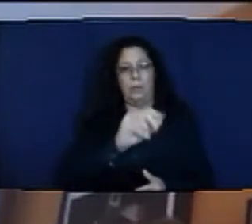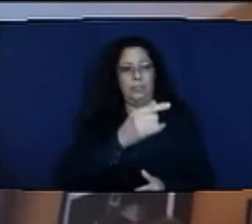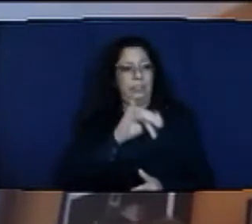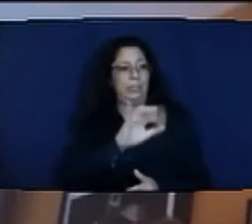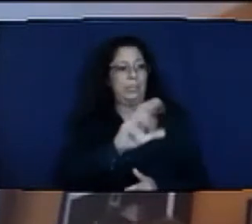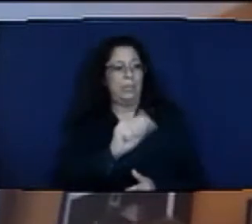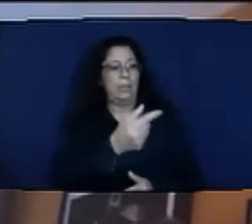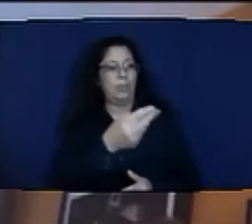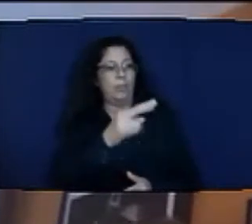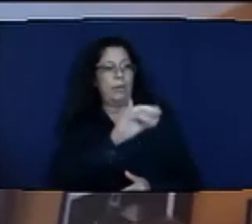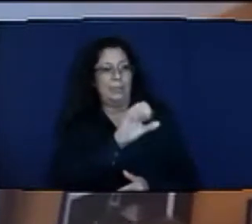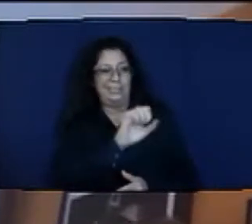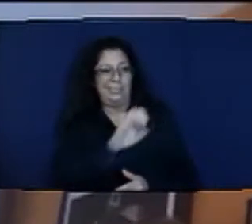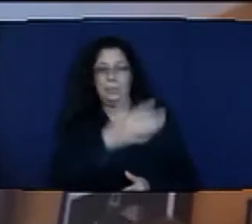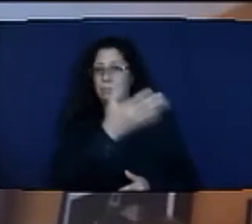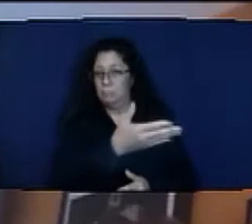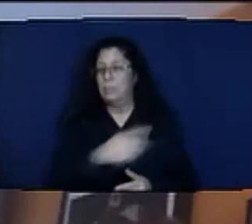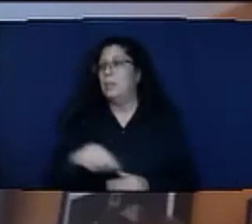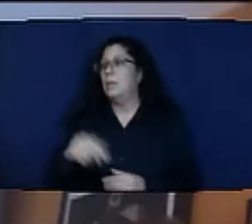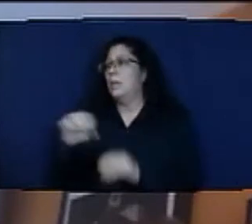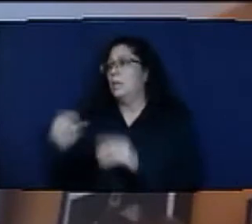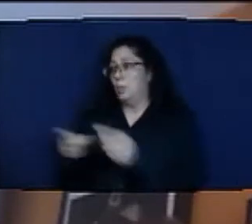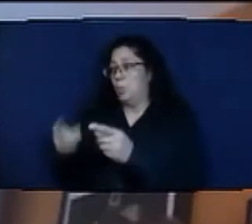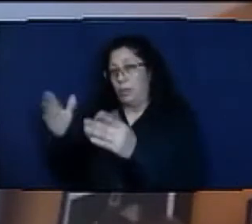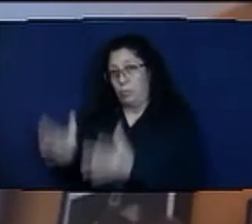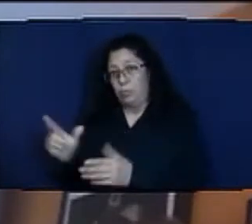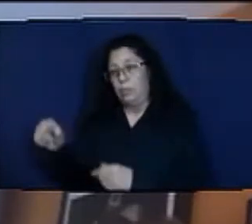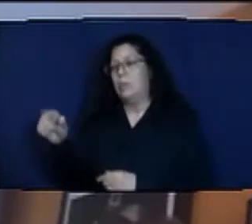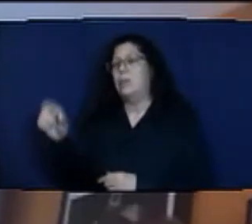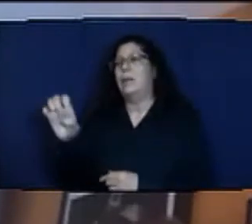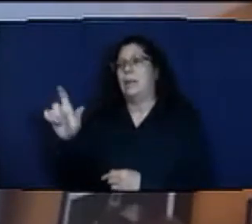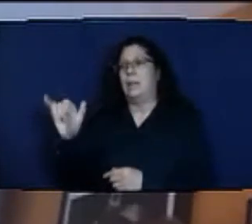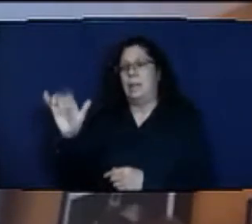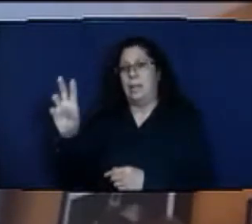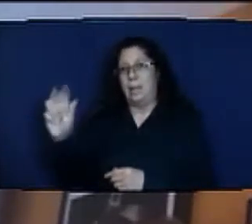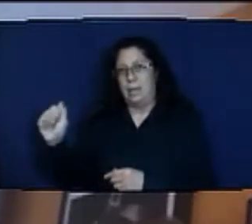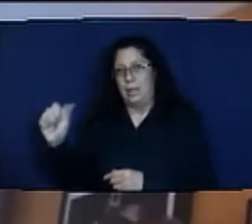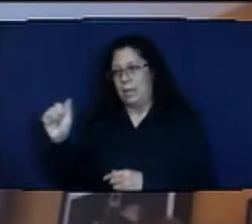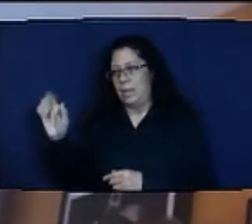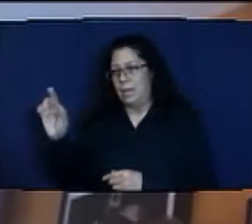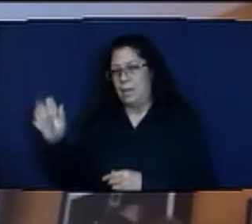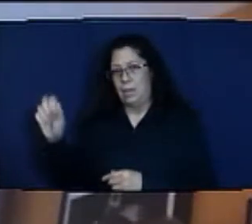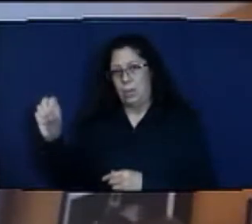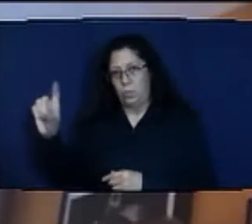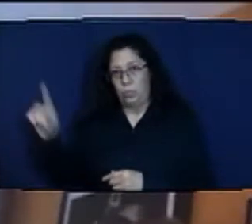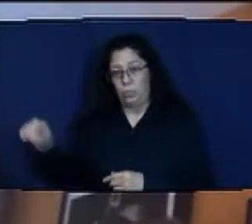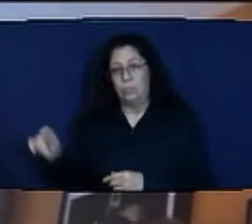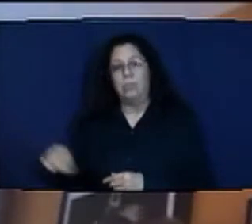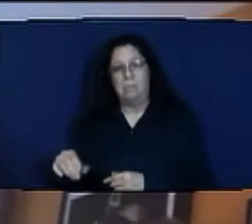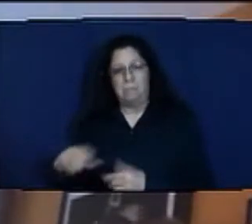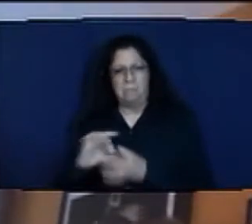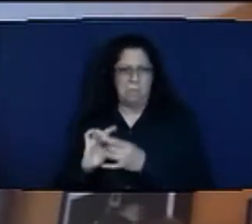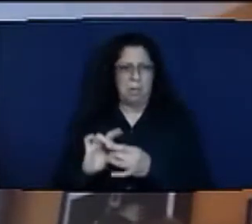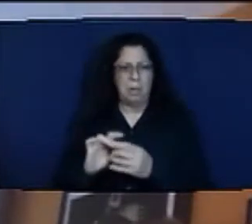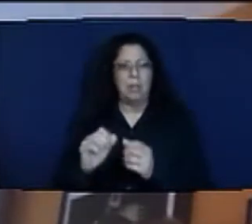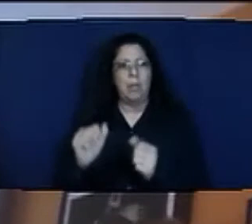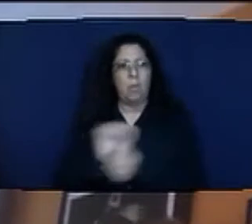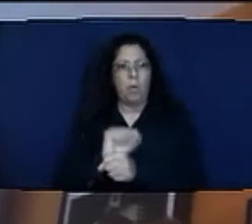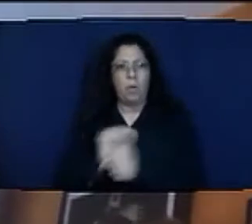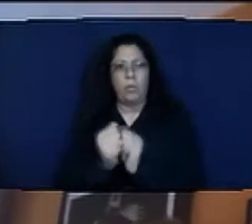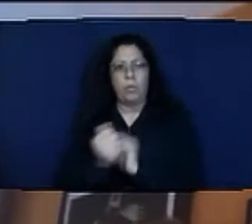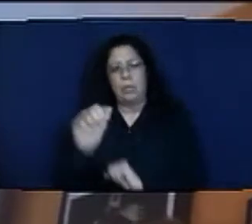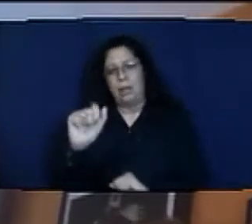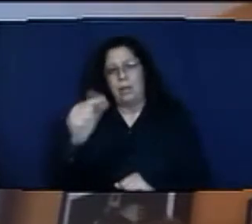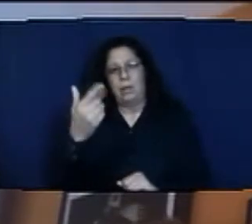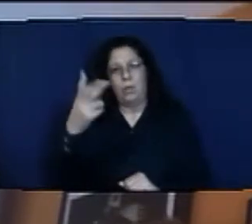Araoz. También es un honor colaborar con Algo, organización queer POC que cubre todo Texas.